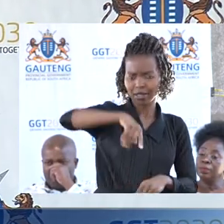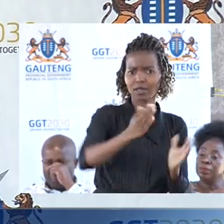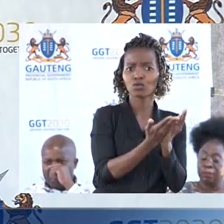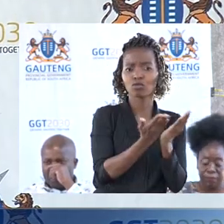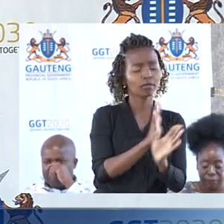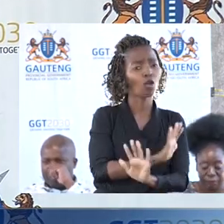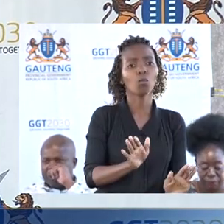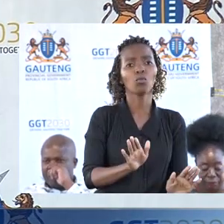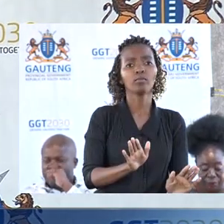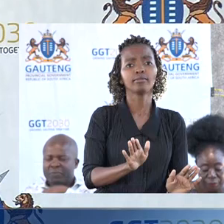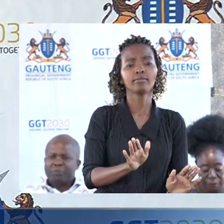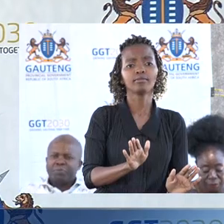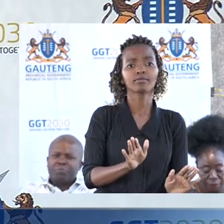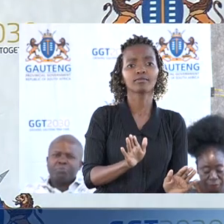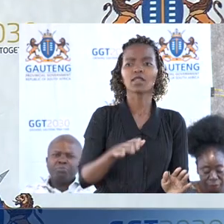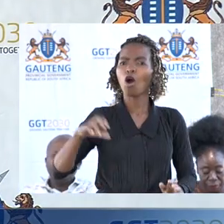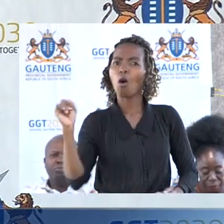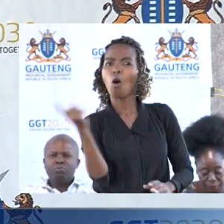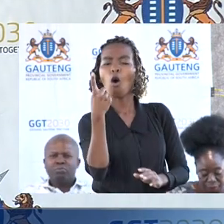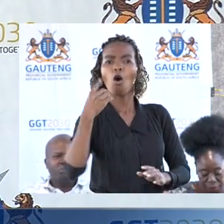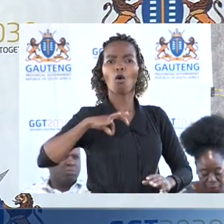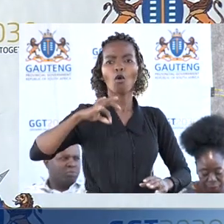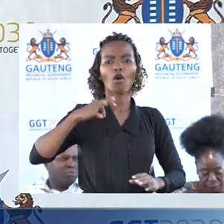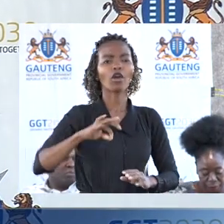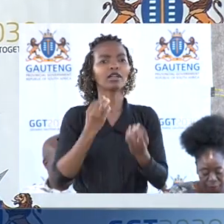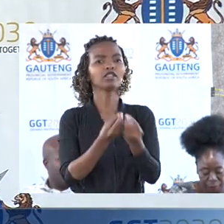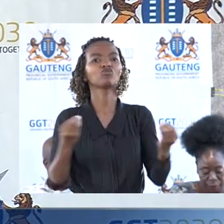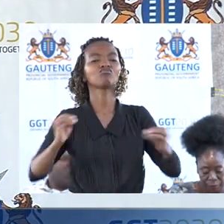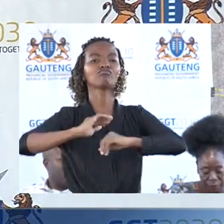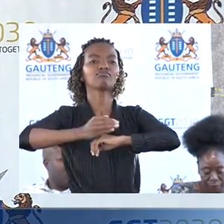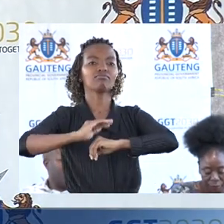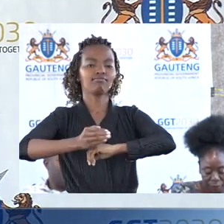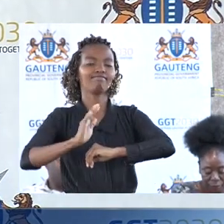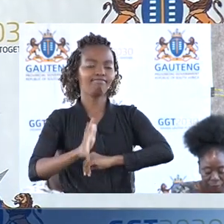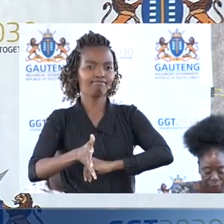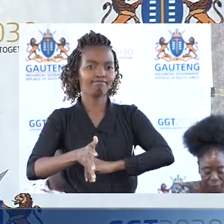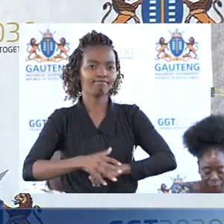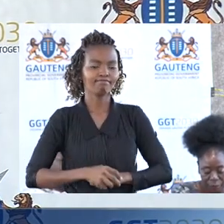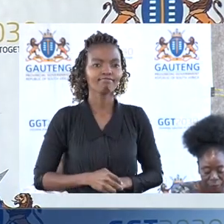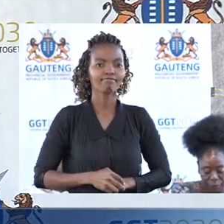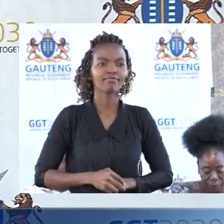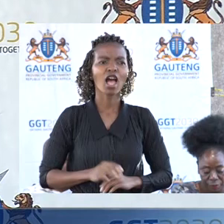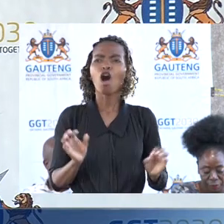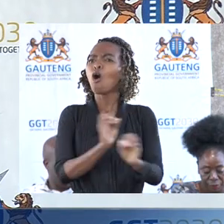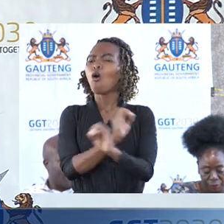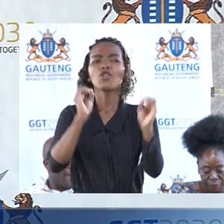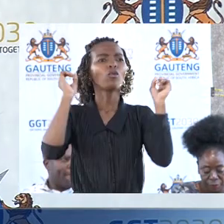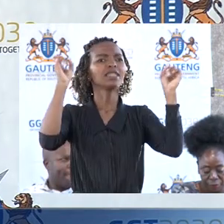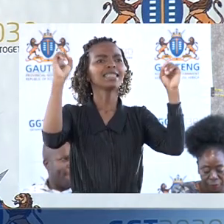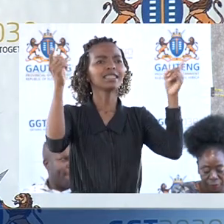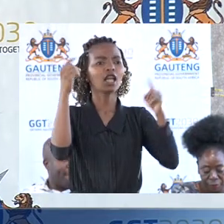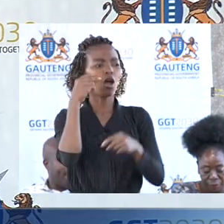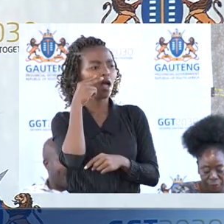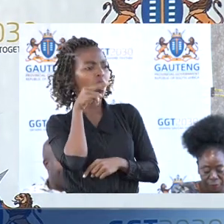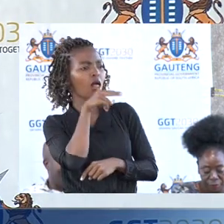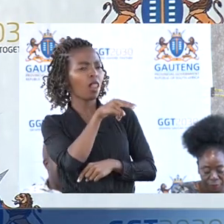school. All girl children will be protected. There will be no teacher that will look at